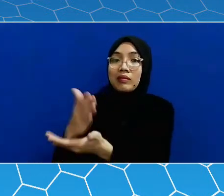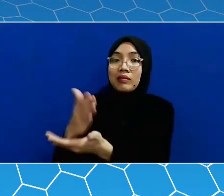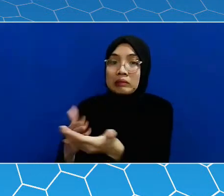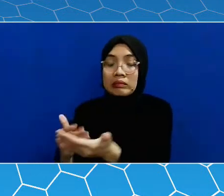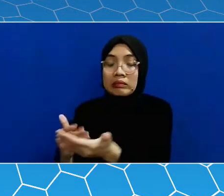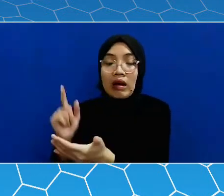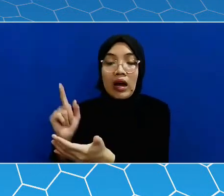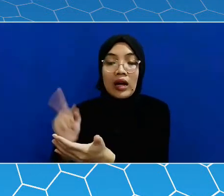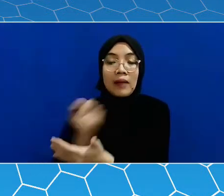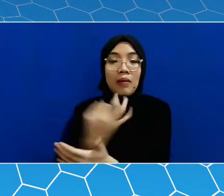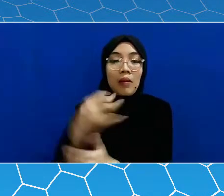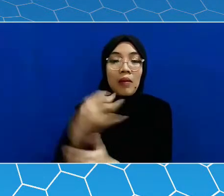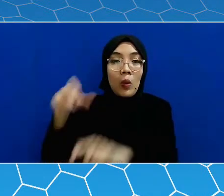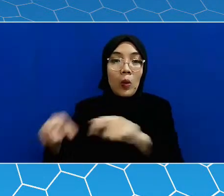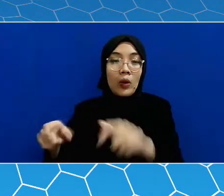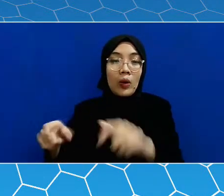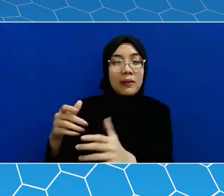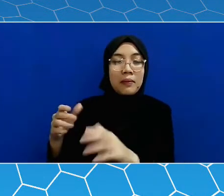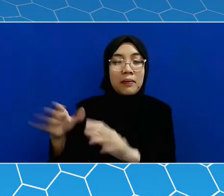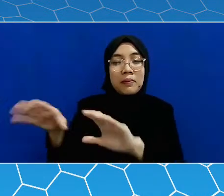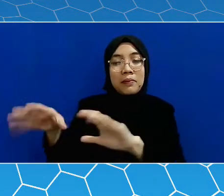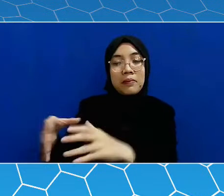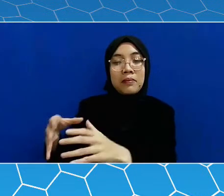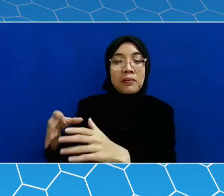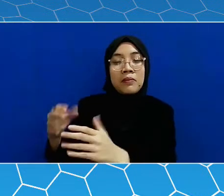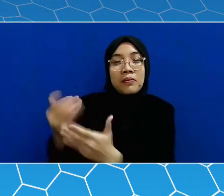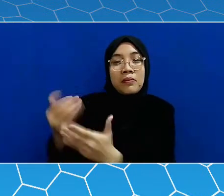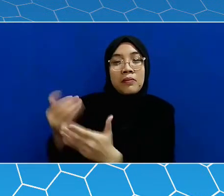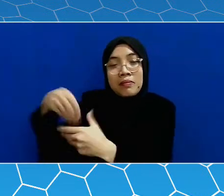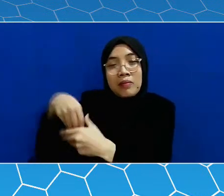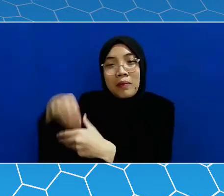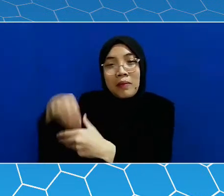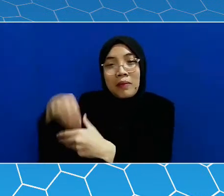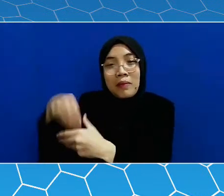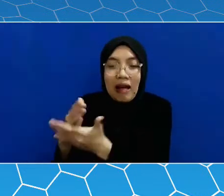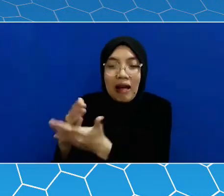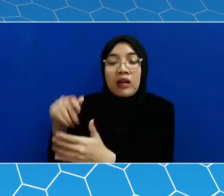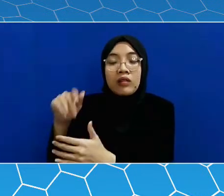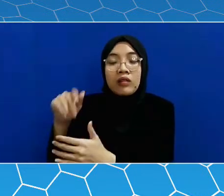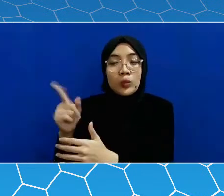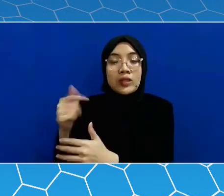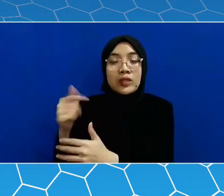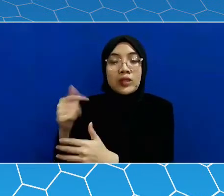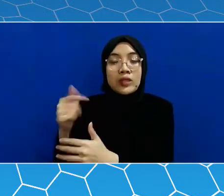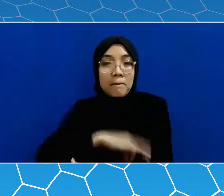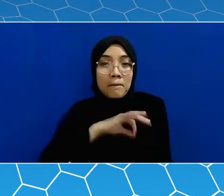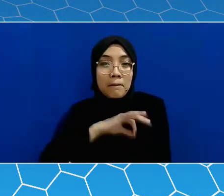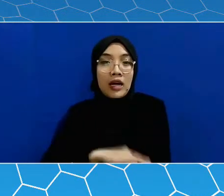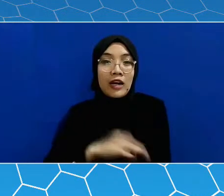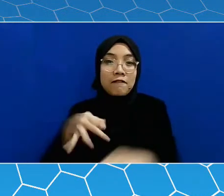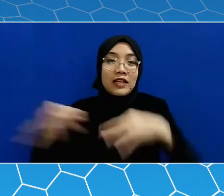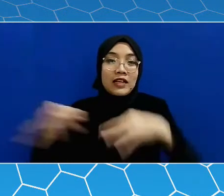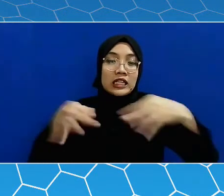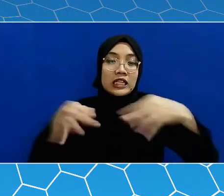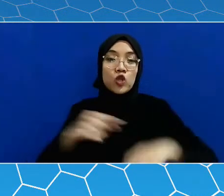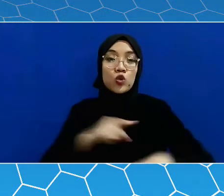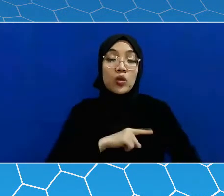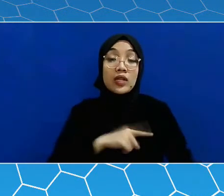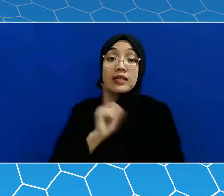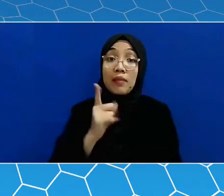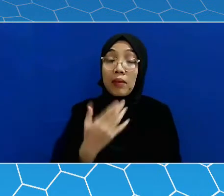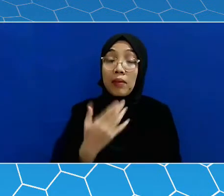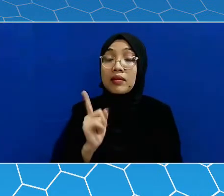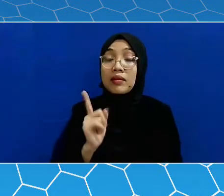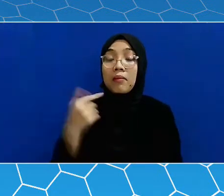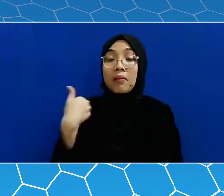use the private hospital facilities because of the insurance coverage. And for your information, at the present moment in our country,